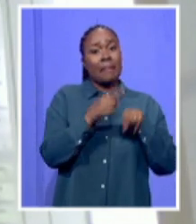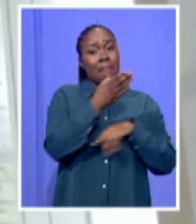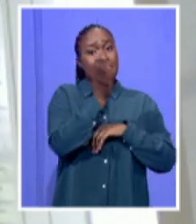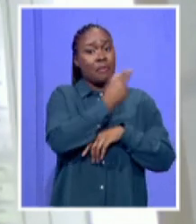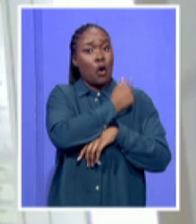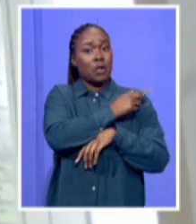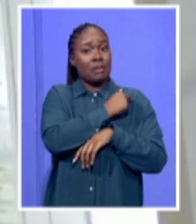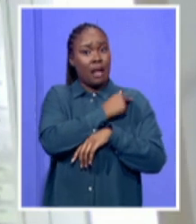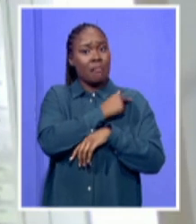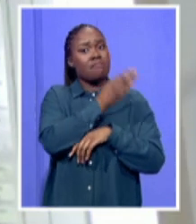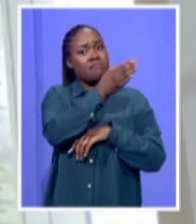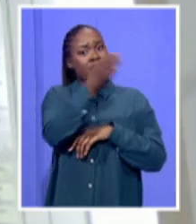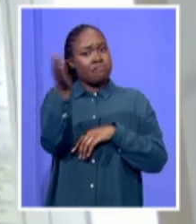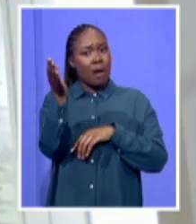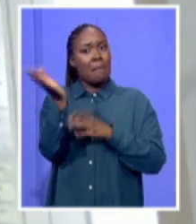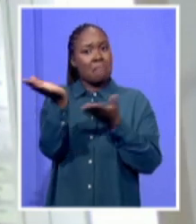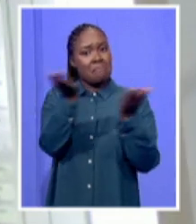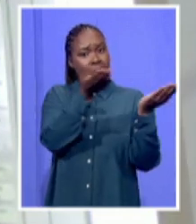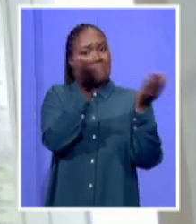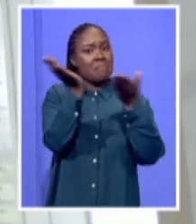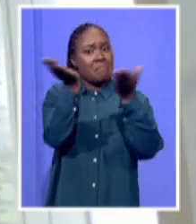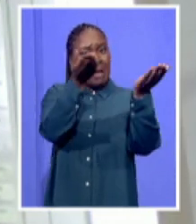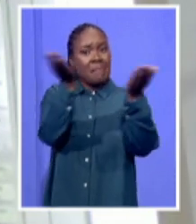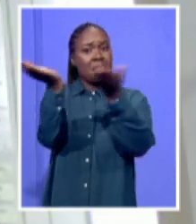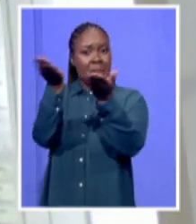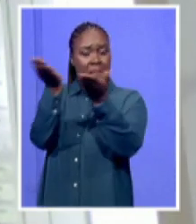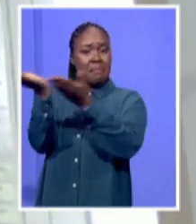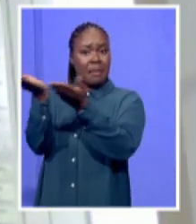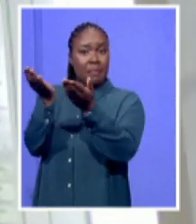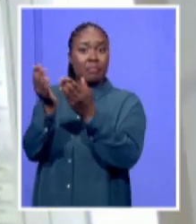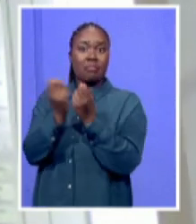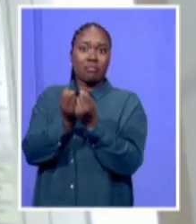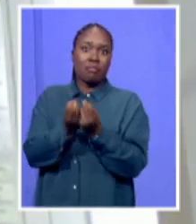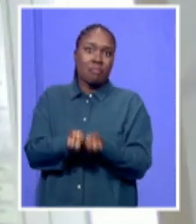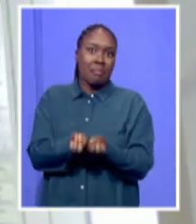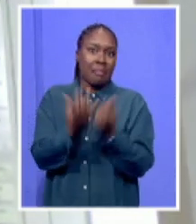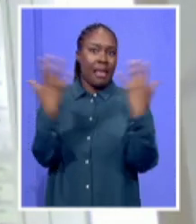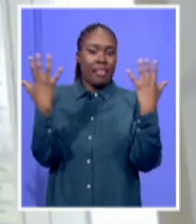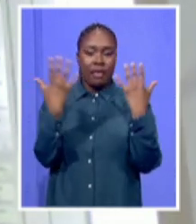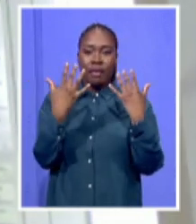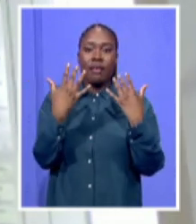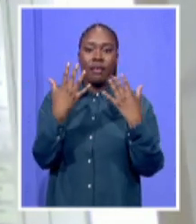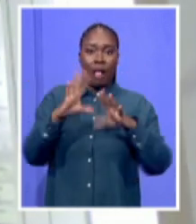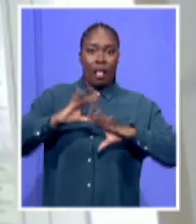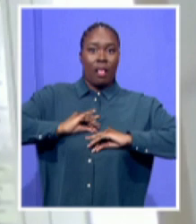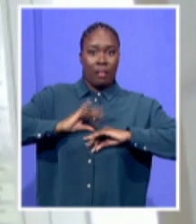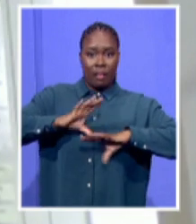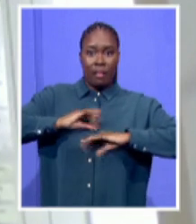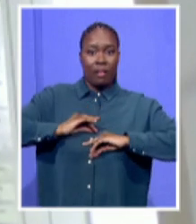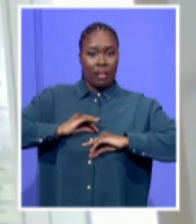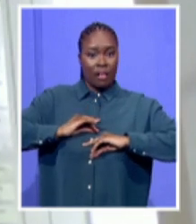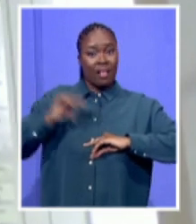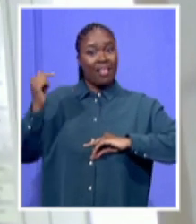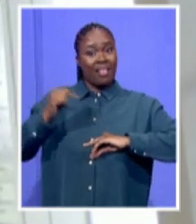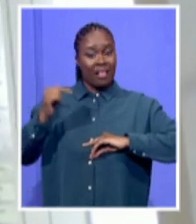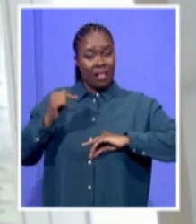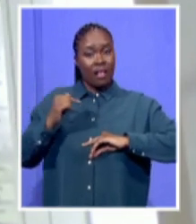wards, and they are still able to admit patients. As you've reported, there are several thousand active cases. Many of those